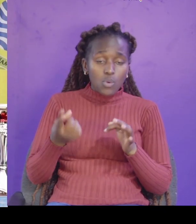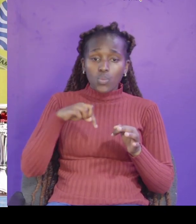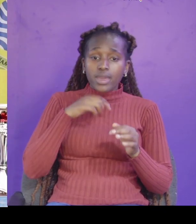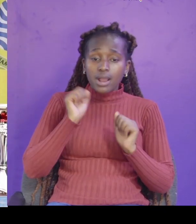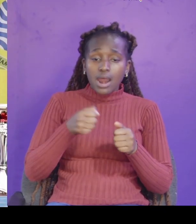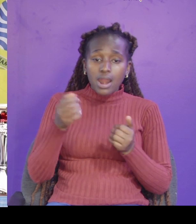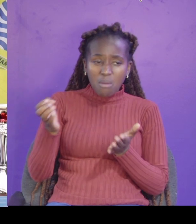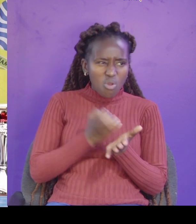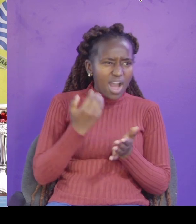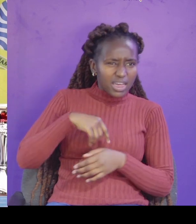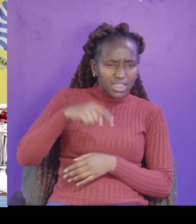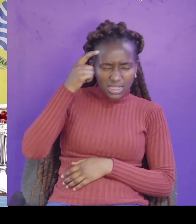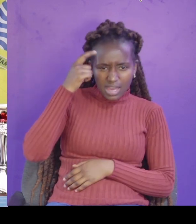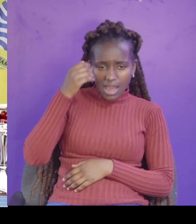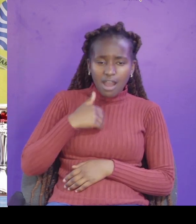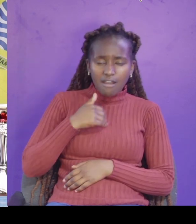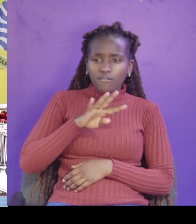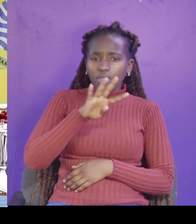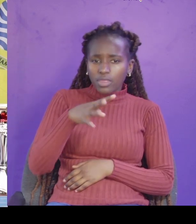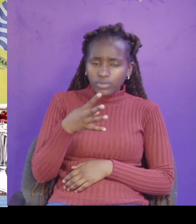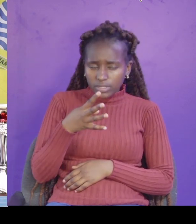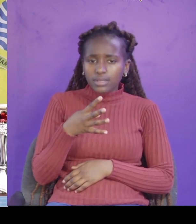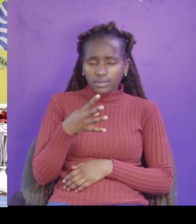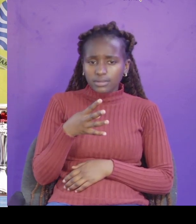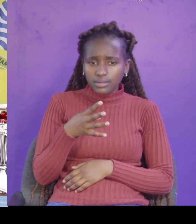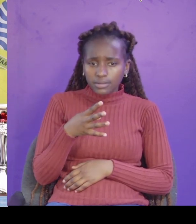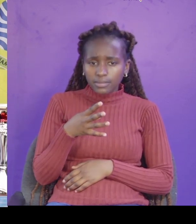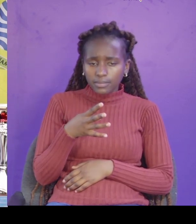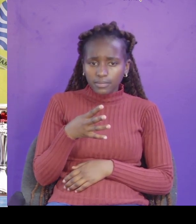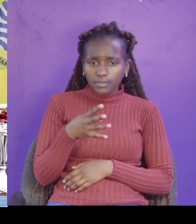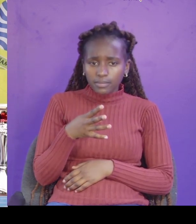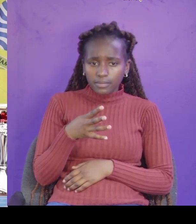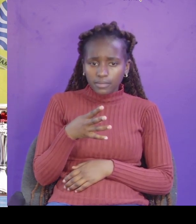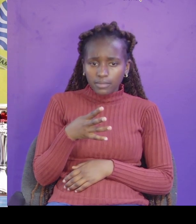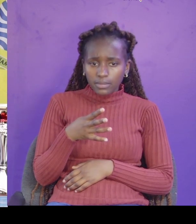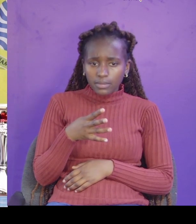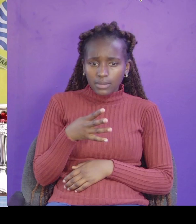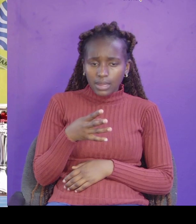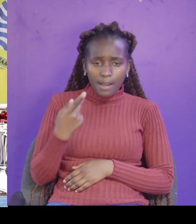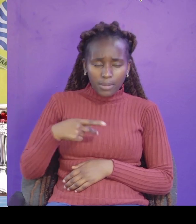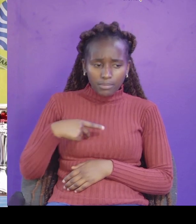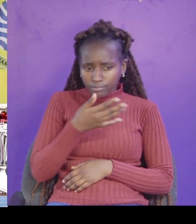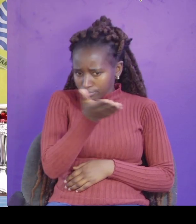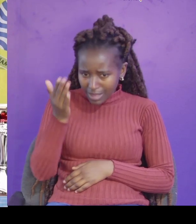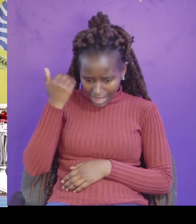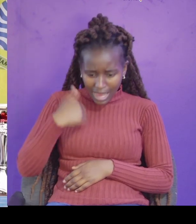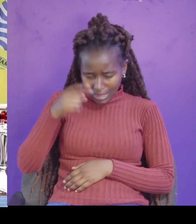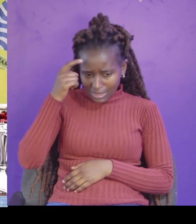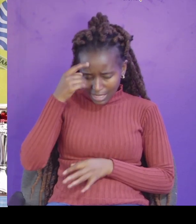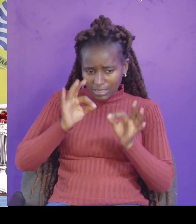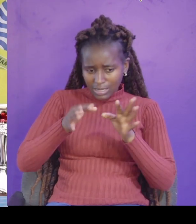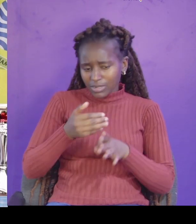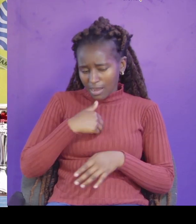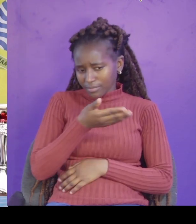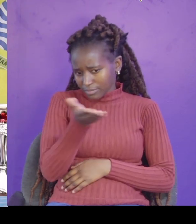around 4,000 Green Army. Among those 4,000, I know there's a sign interpreter who is among them, and it's something that